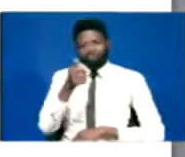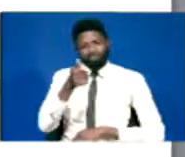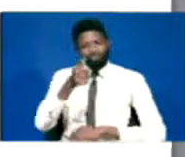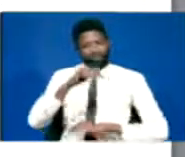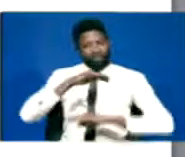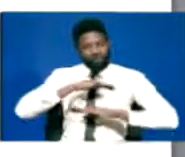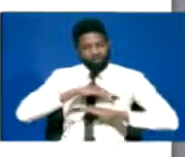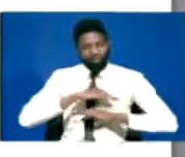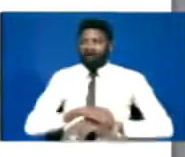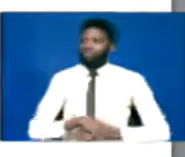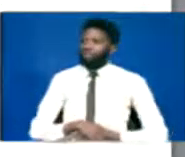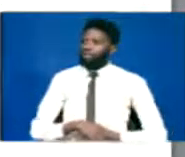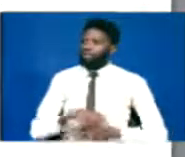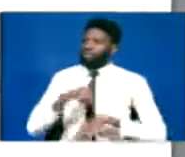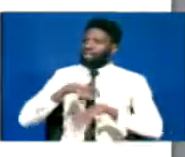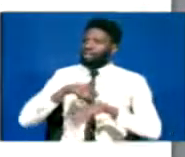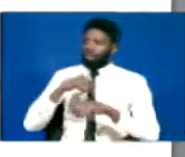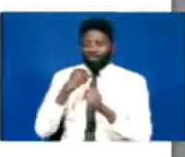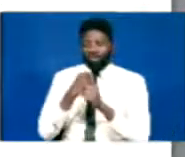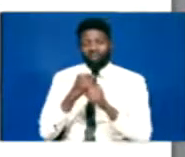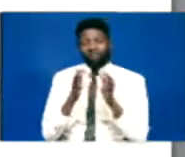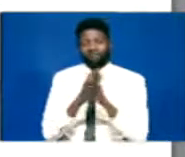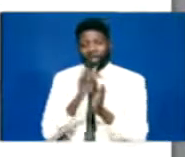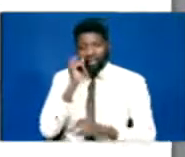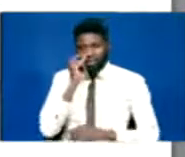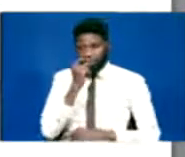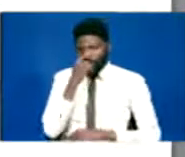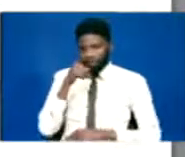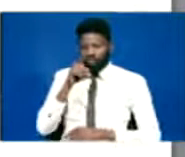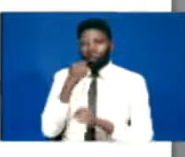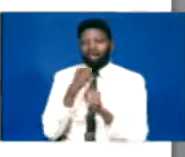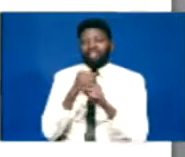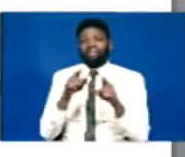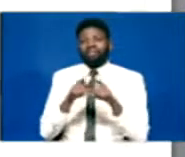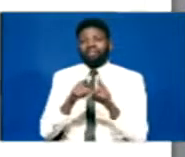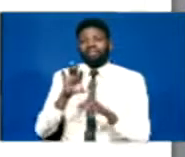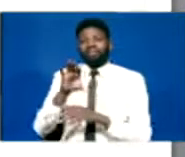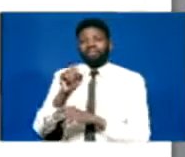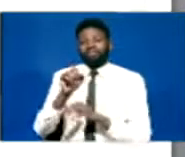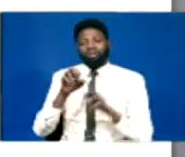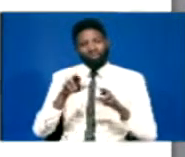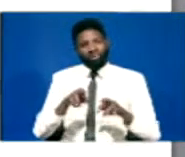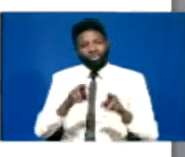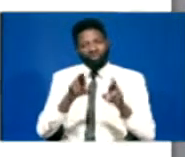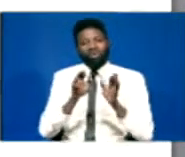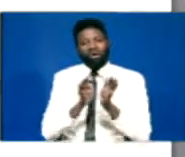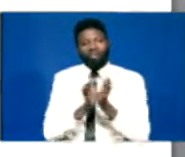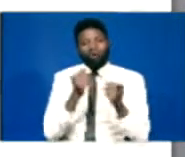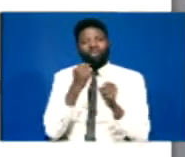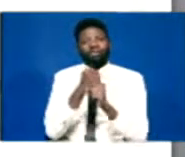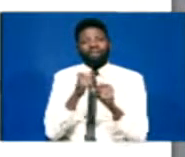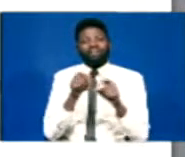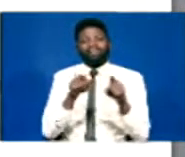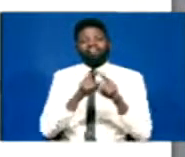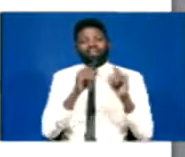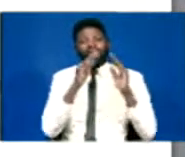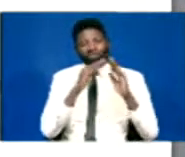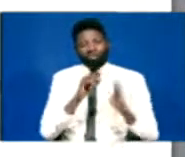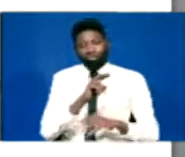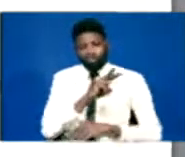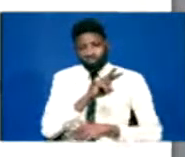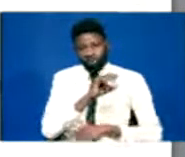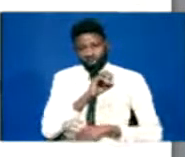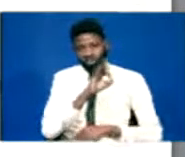government, he went on to serve as Minister for Roads, Public Works and Housing, and that was between 2003